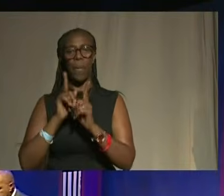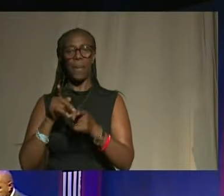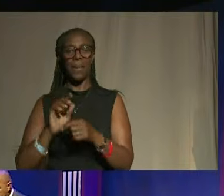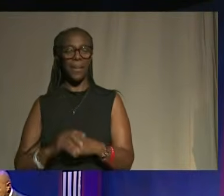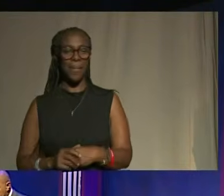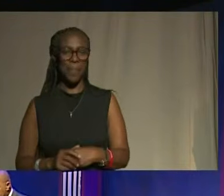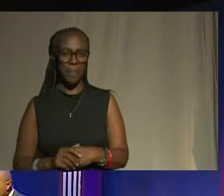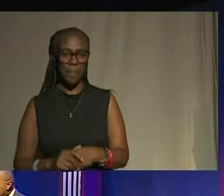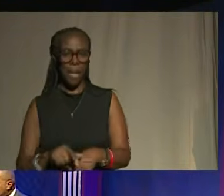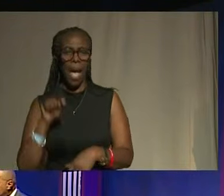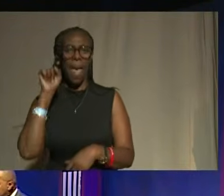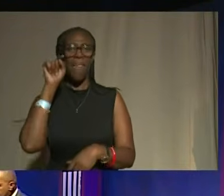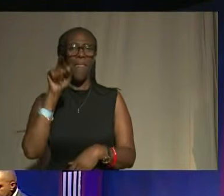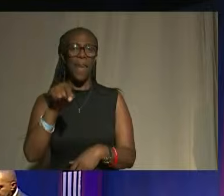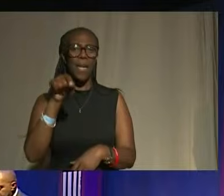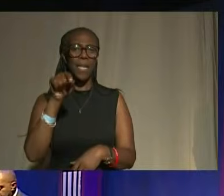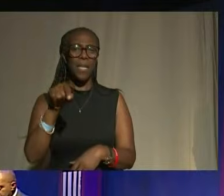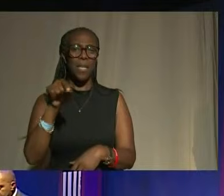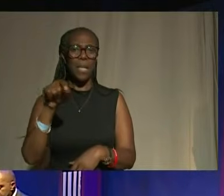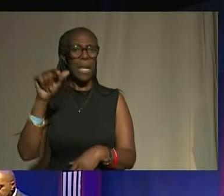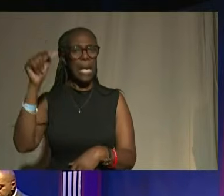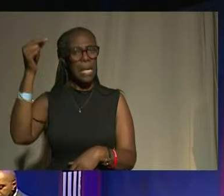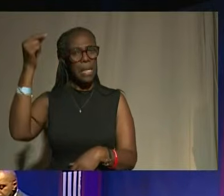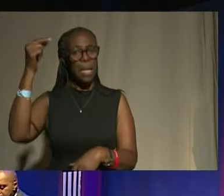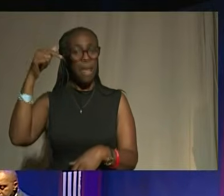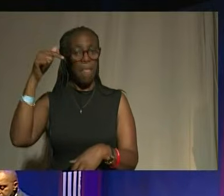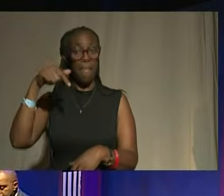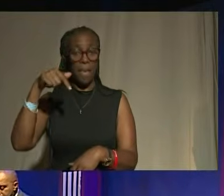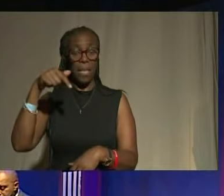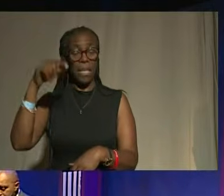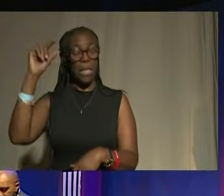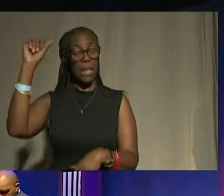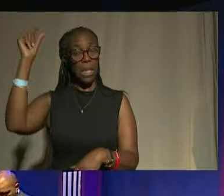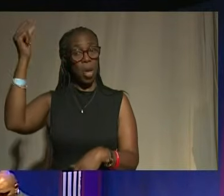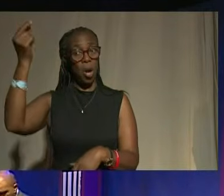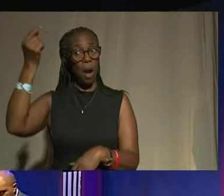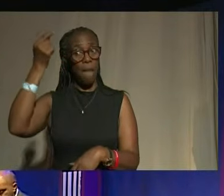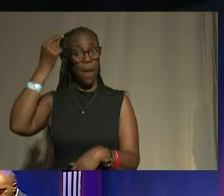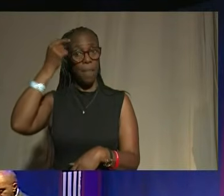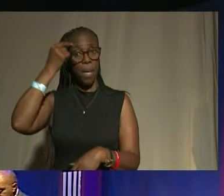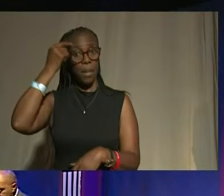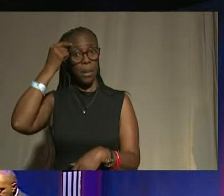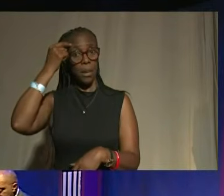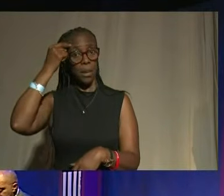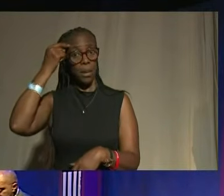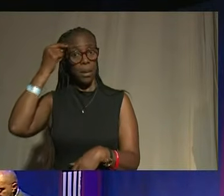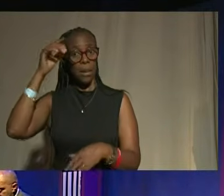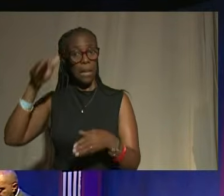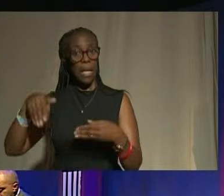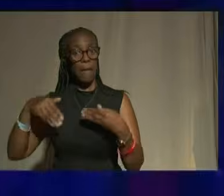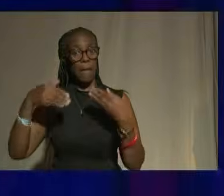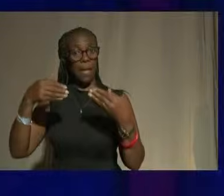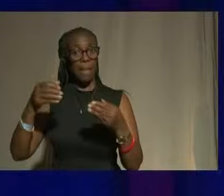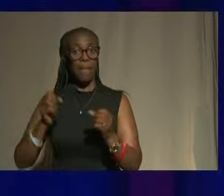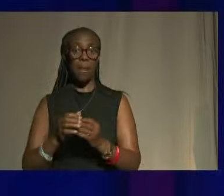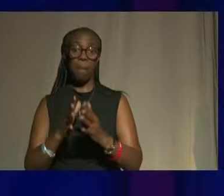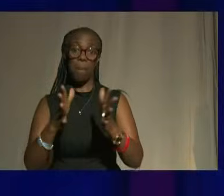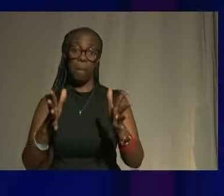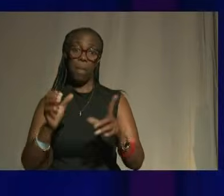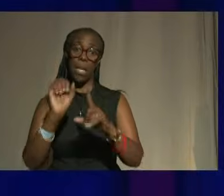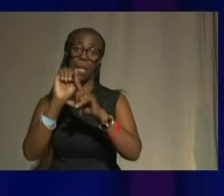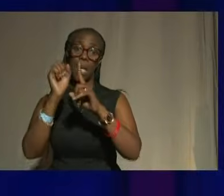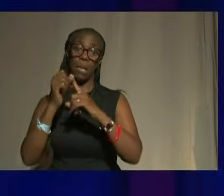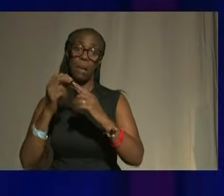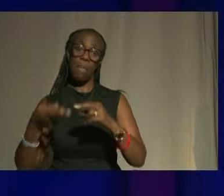This is a government that has given the public sector the largest wage increase in the history